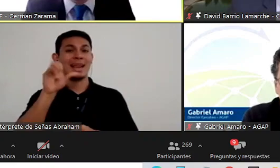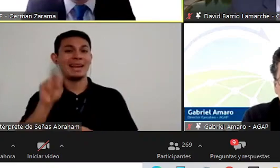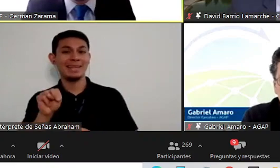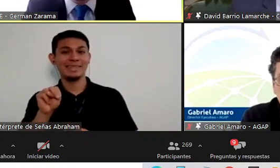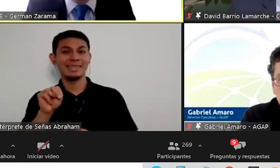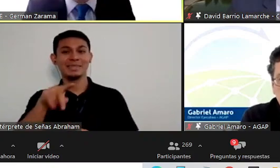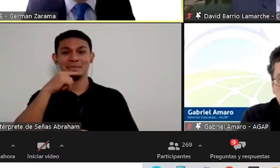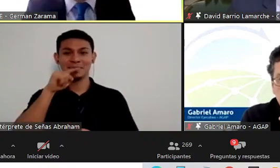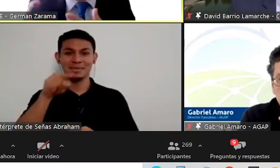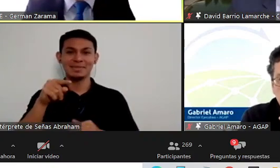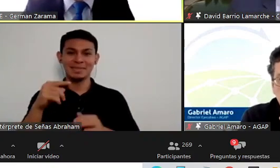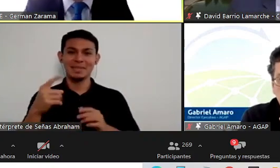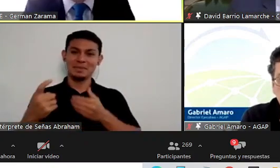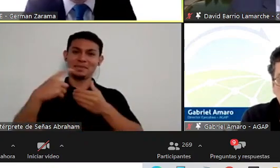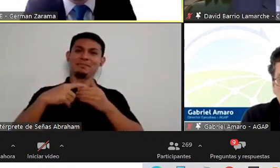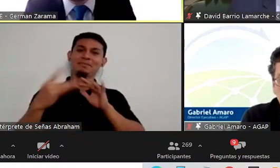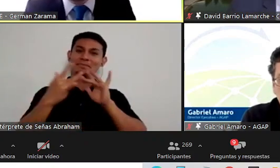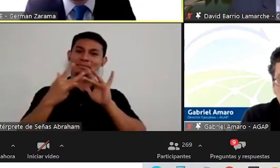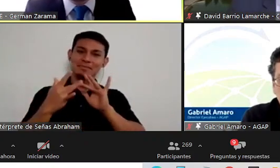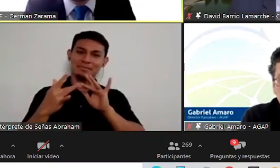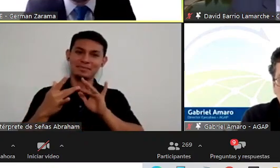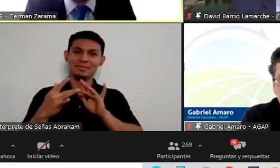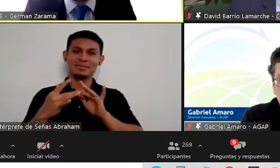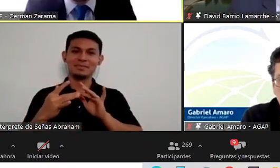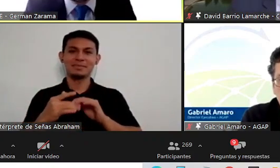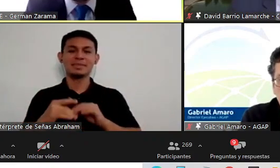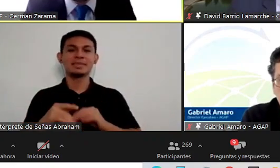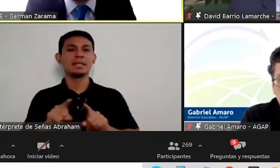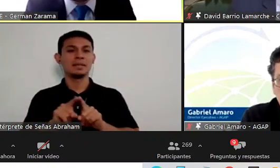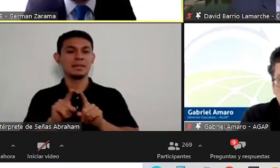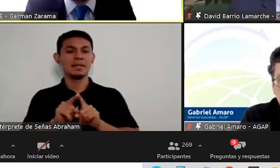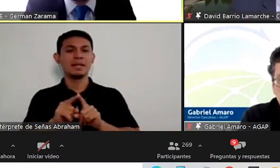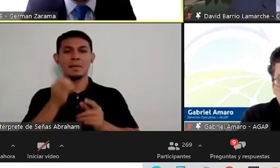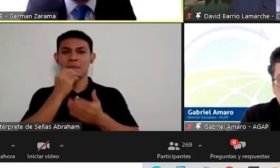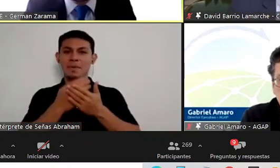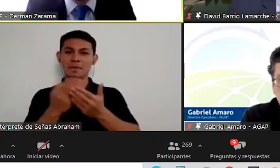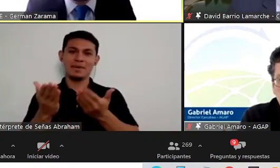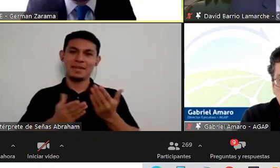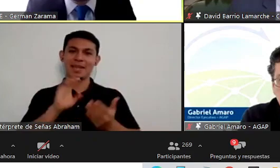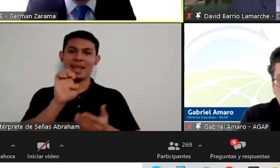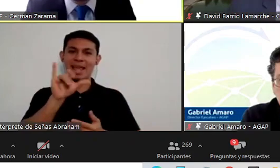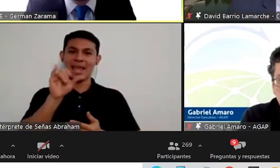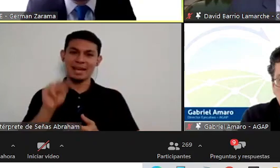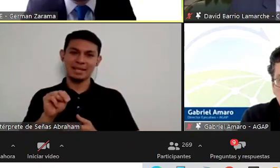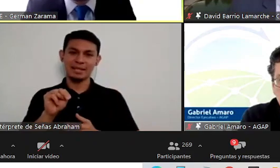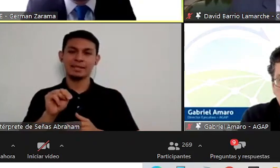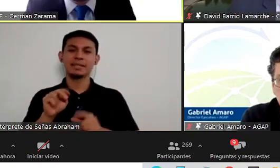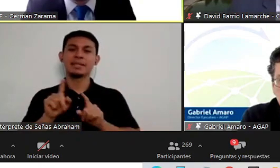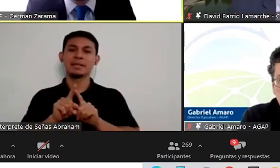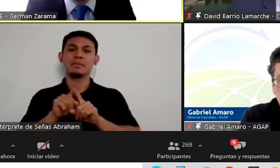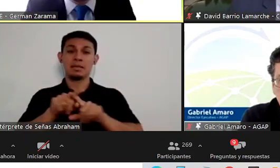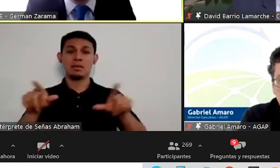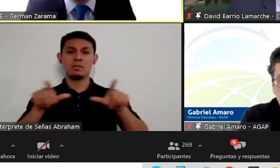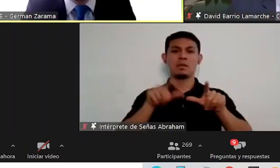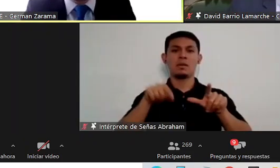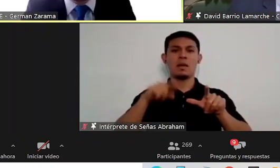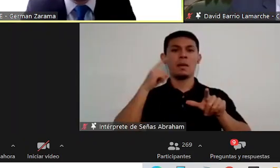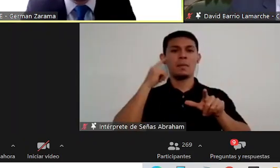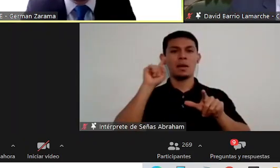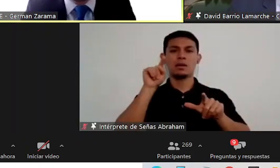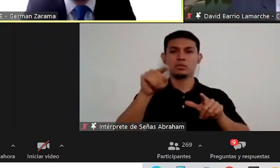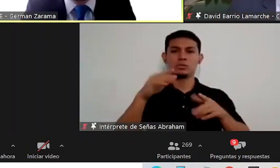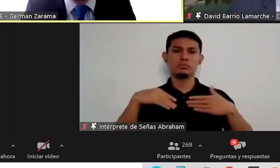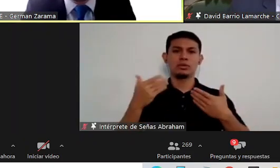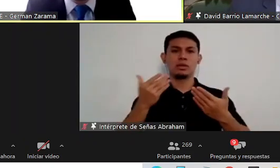sweden and the advantage of this virtual and uh welcome and lean and